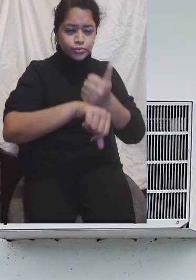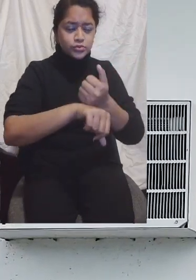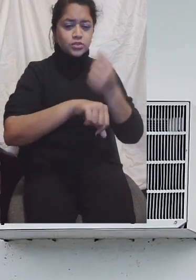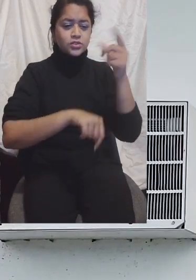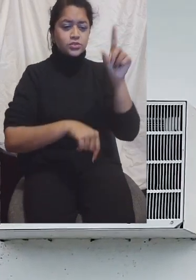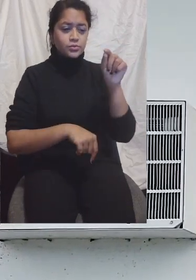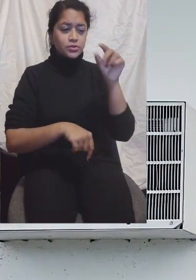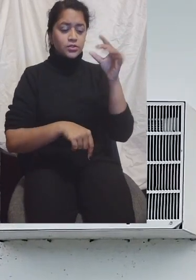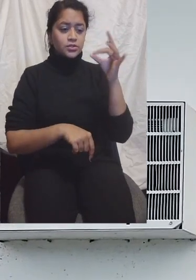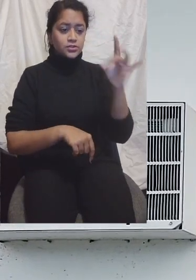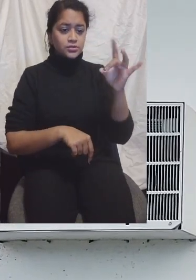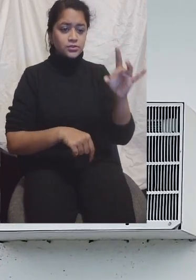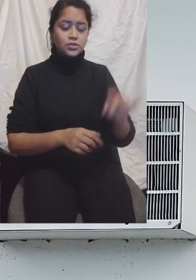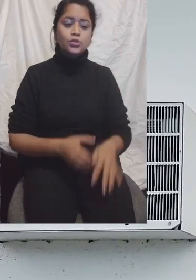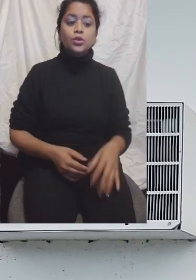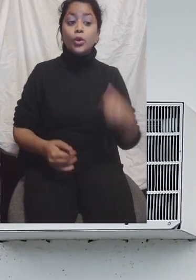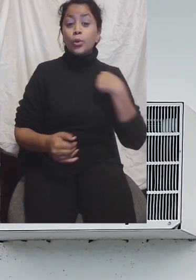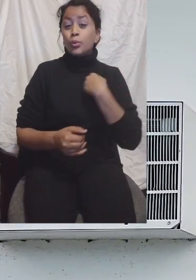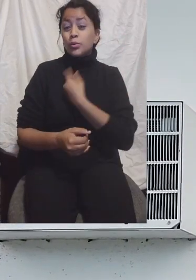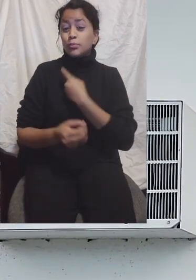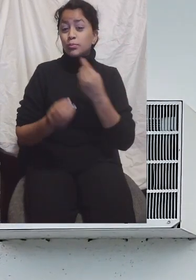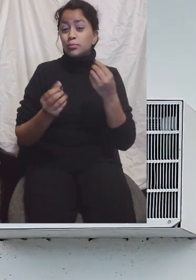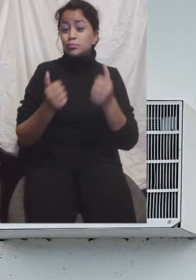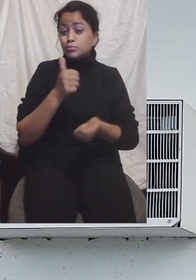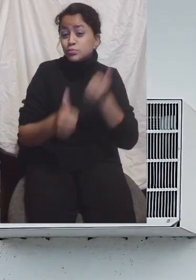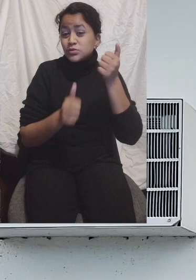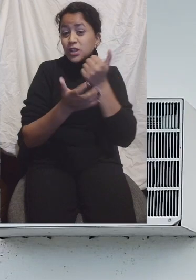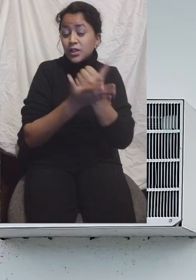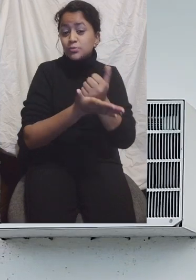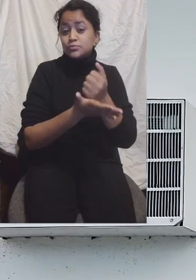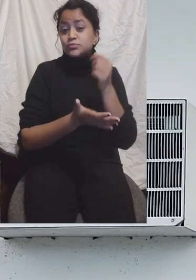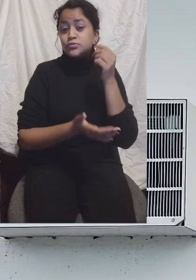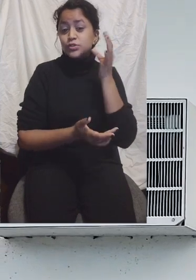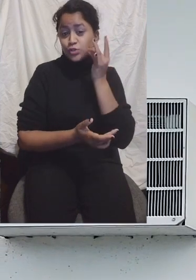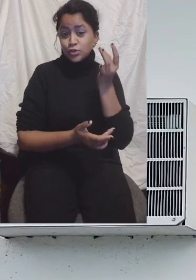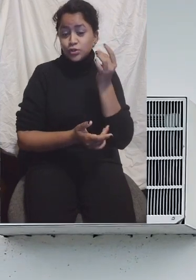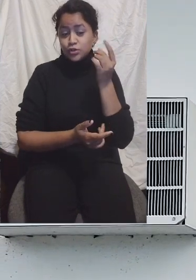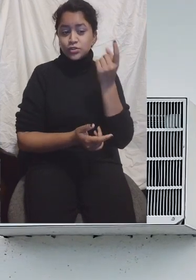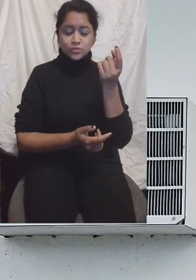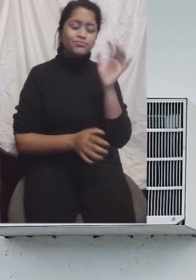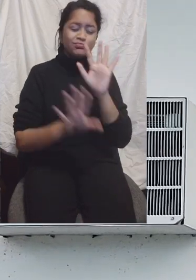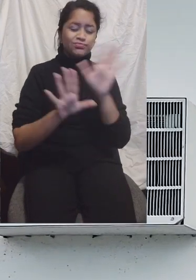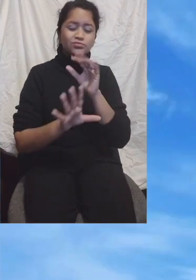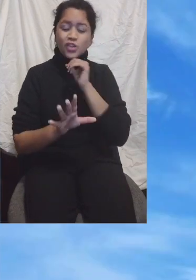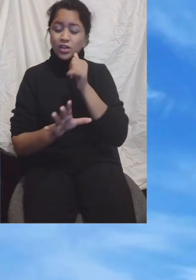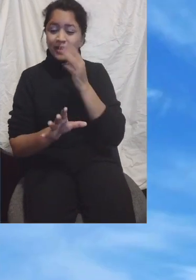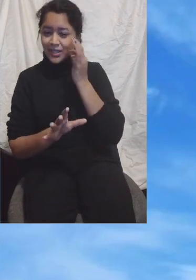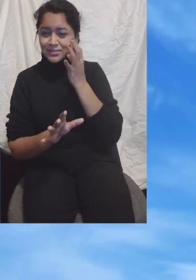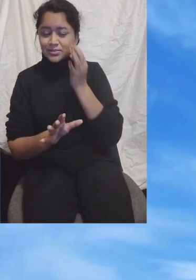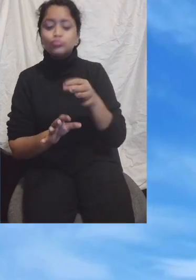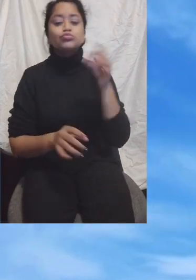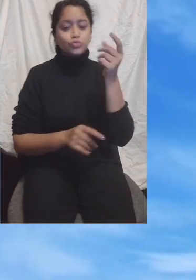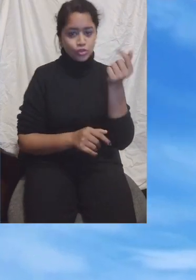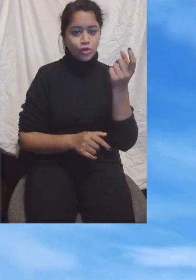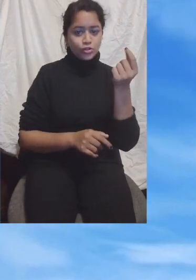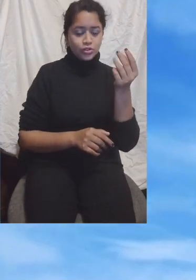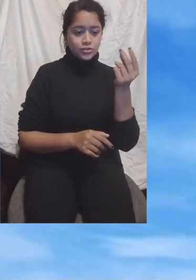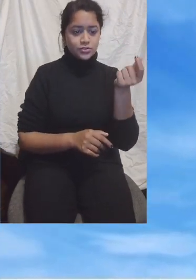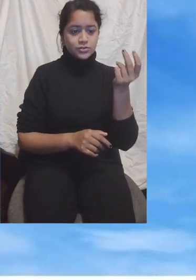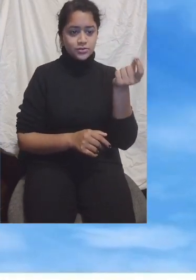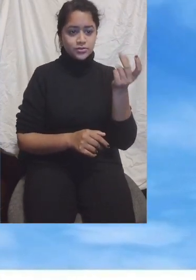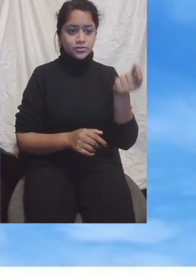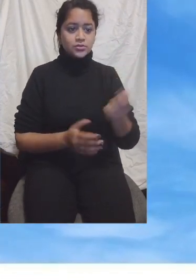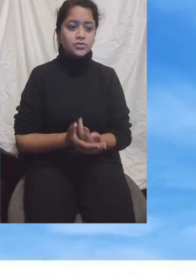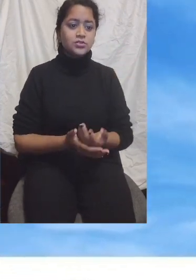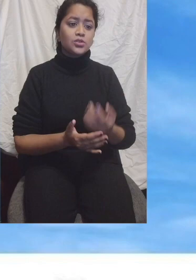in 2018. So how does One Dog at a Time help cats and dogs? We don't tend to help cats. We have had a